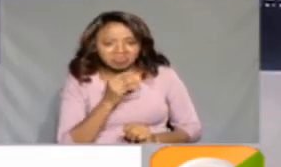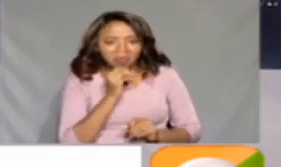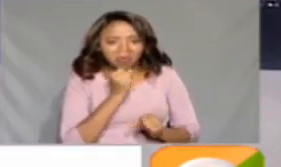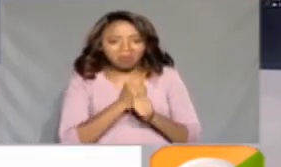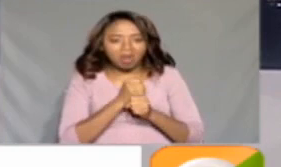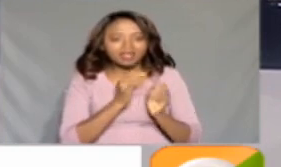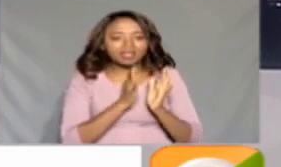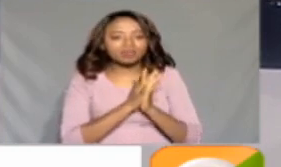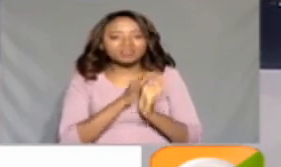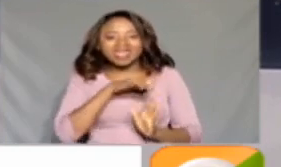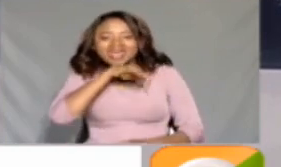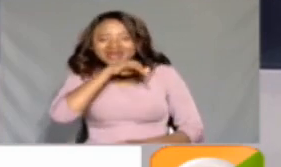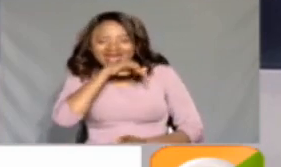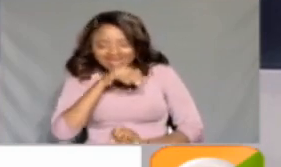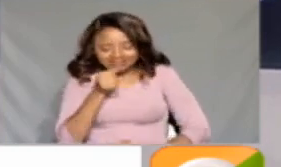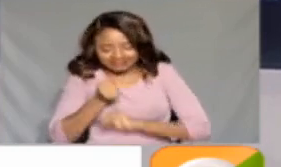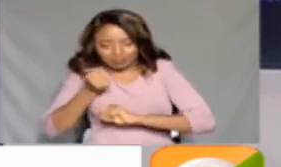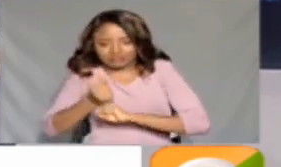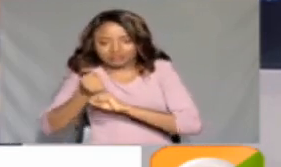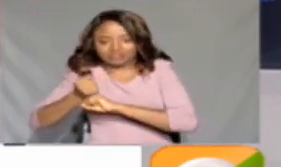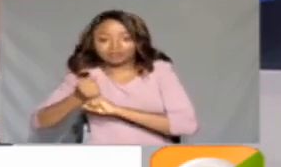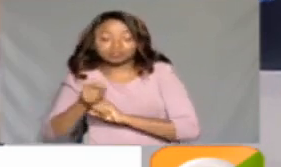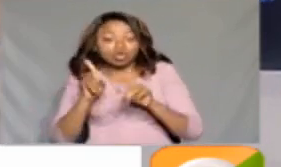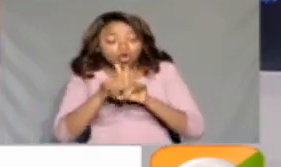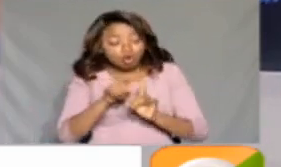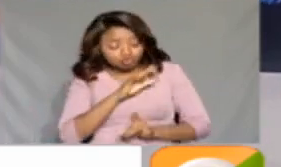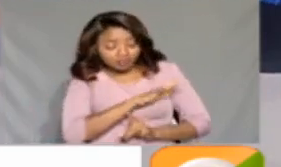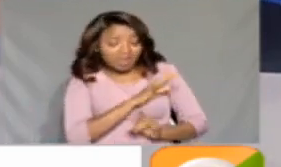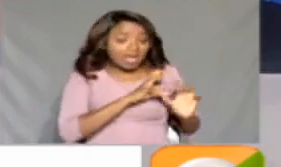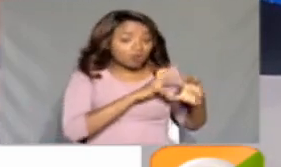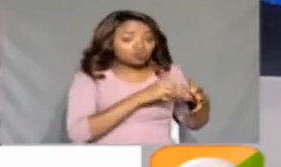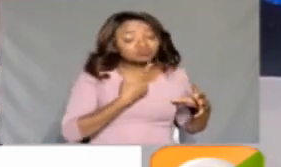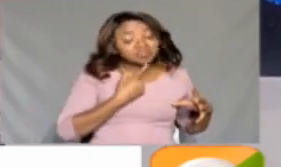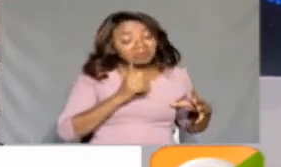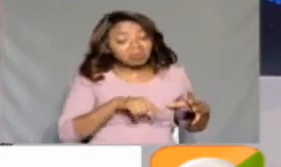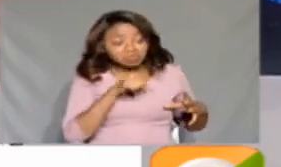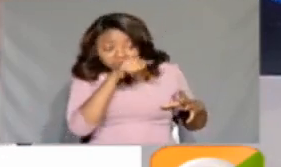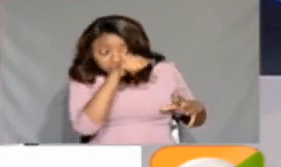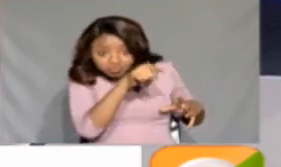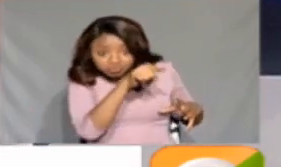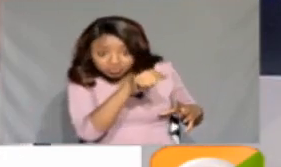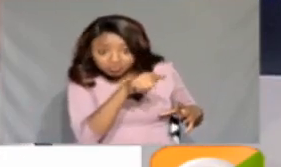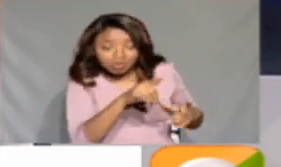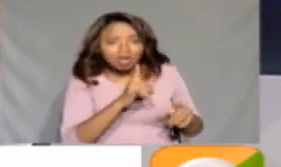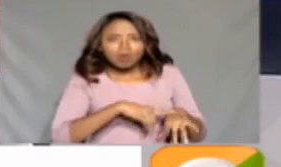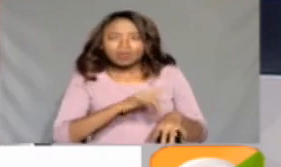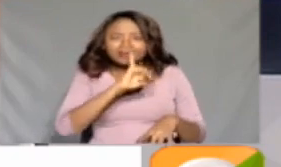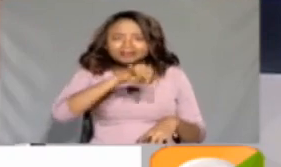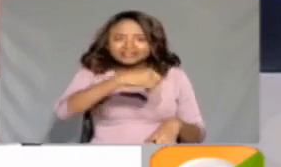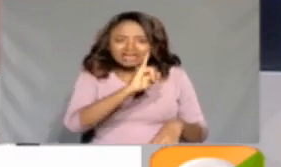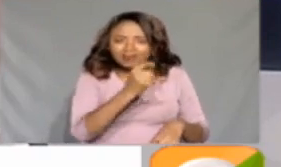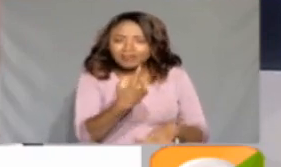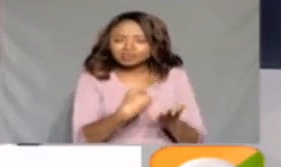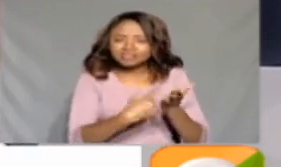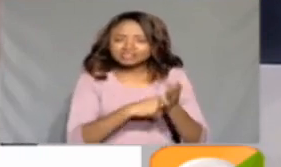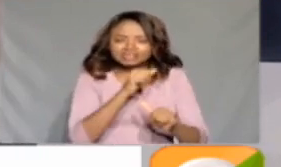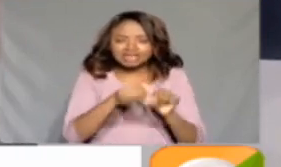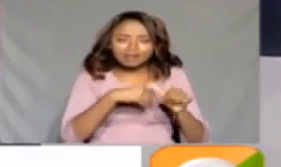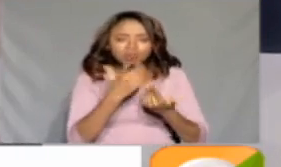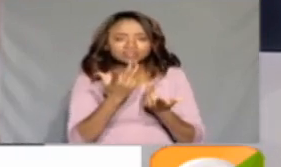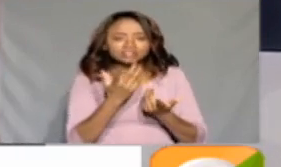with Honorable Raila Odinga. They're also talking about what you said, I think in January, when you talked about deputy president's ambitions